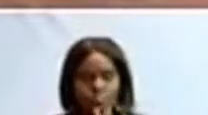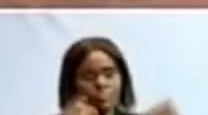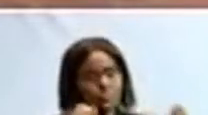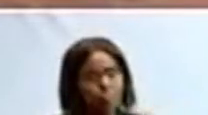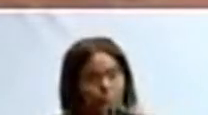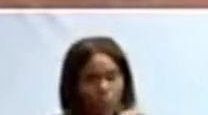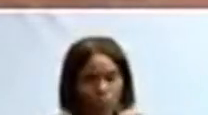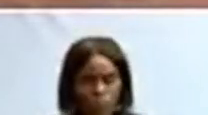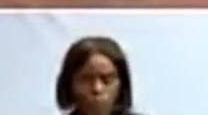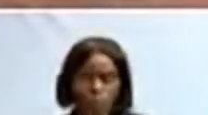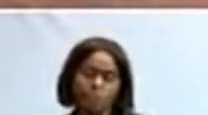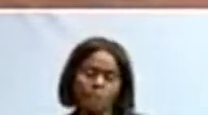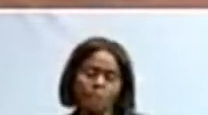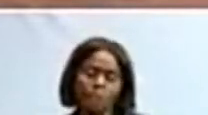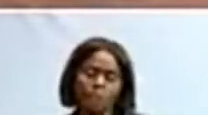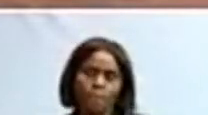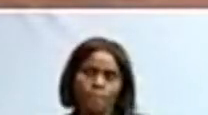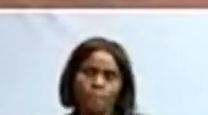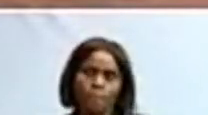constraints